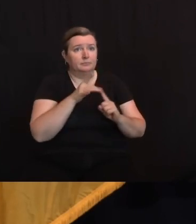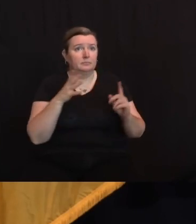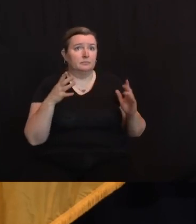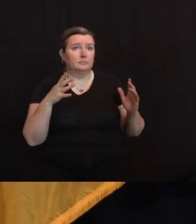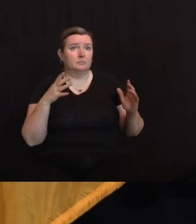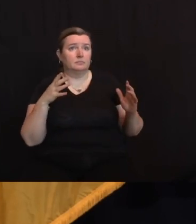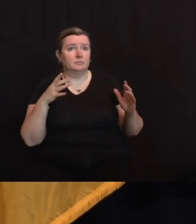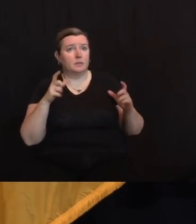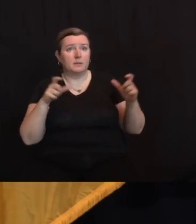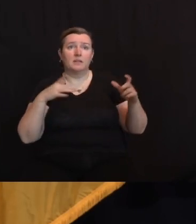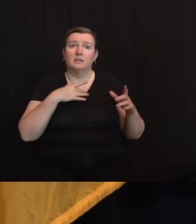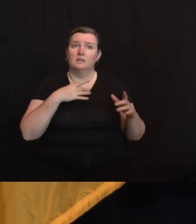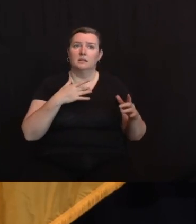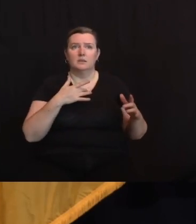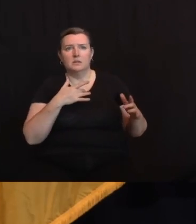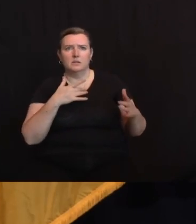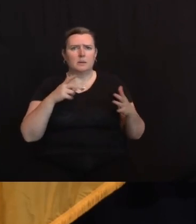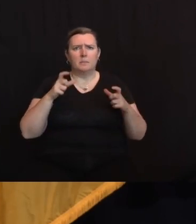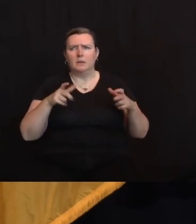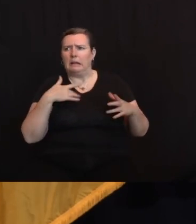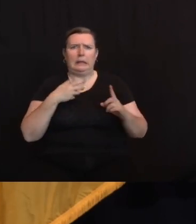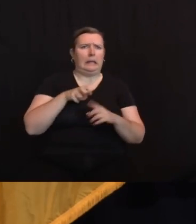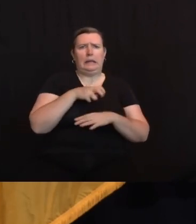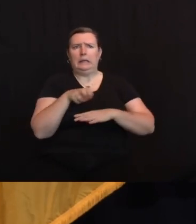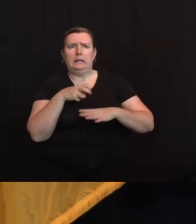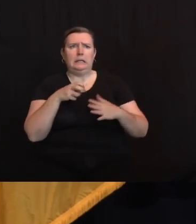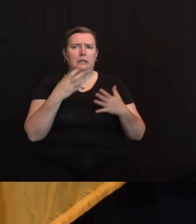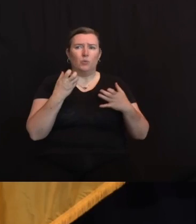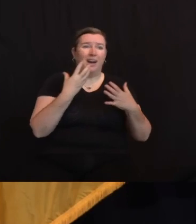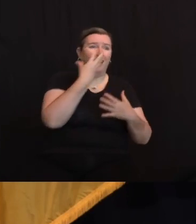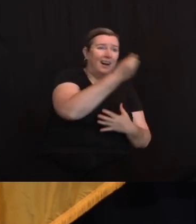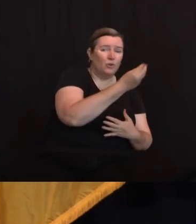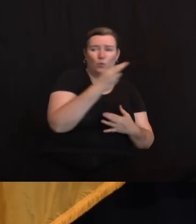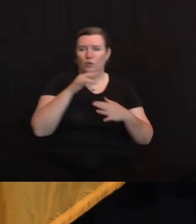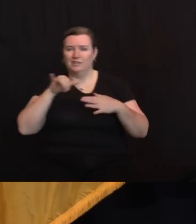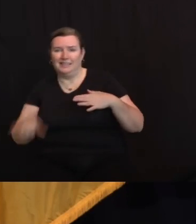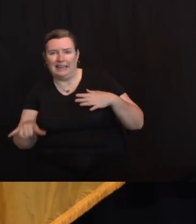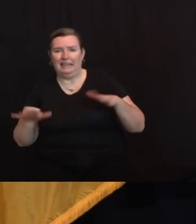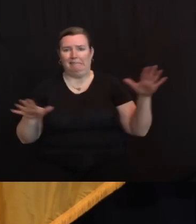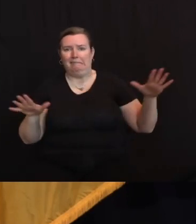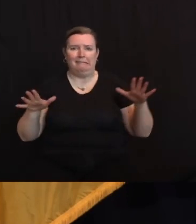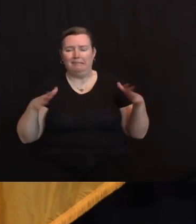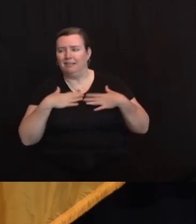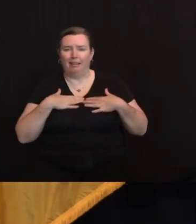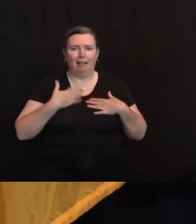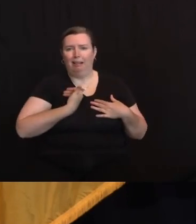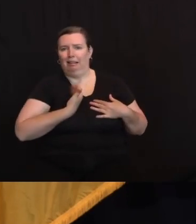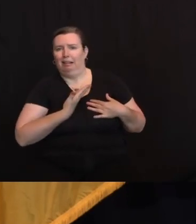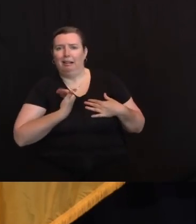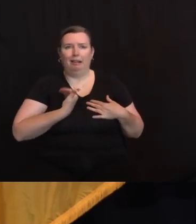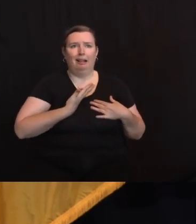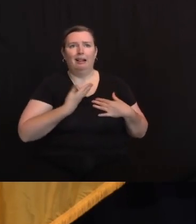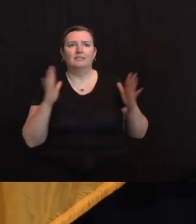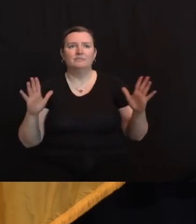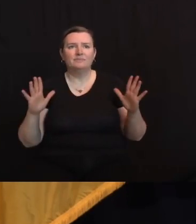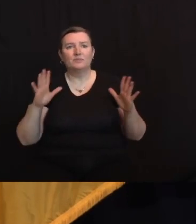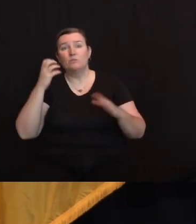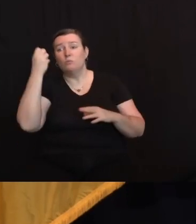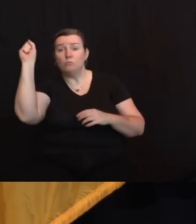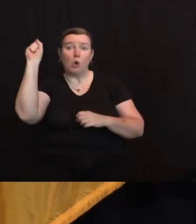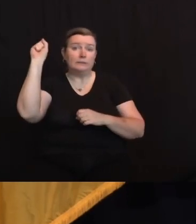weather, trying to undo the stain of racism, folks trying to come to grips with community